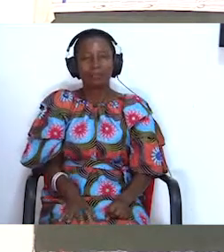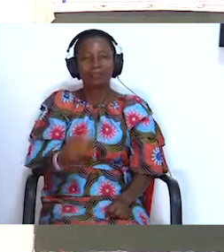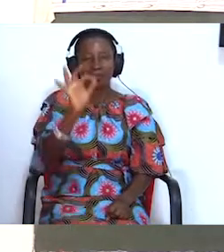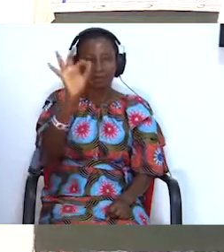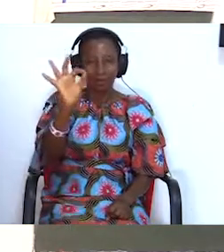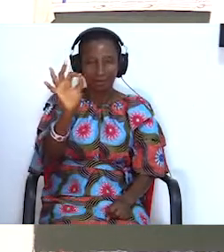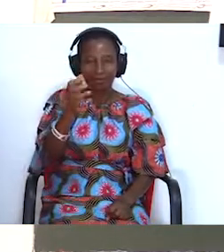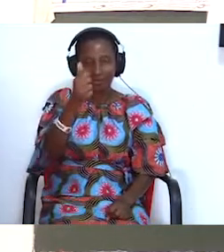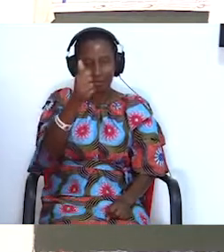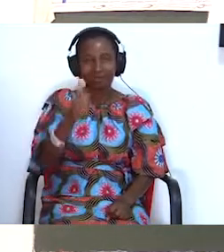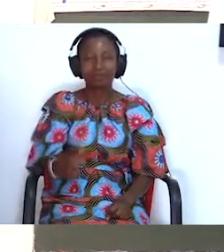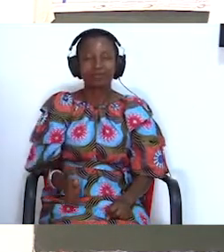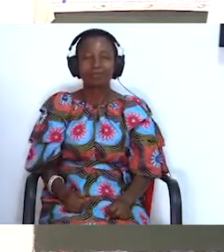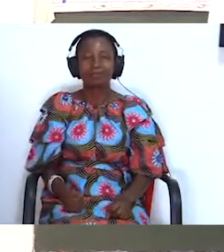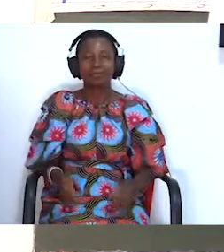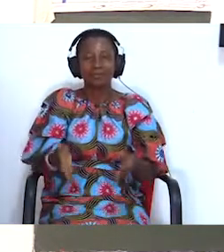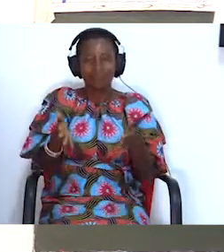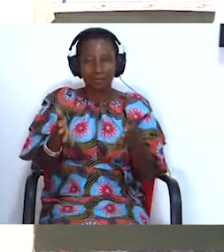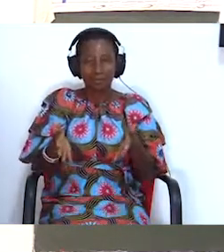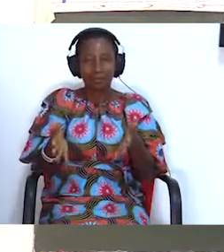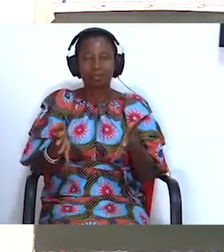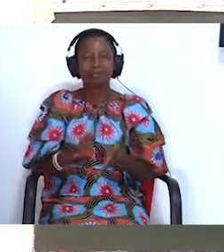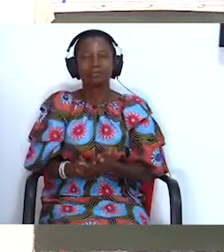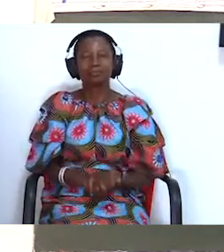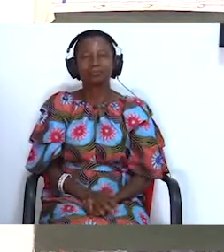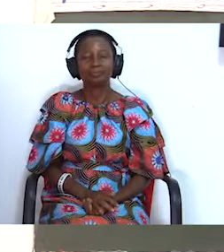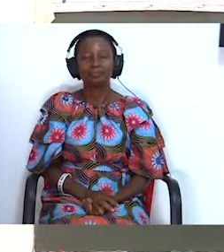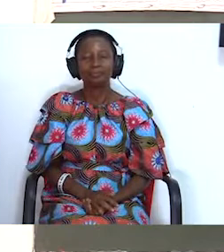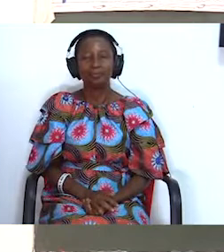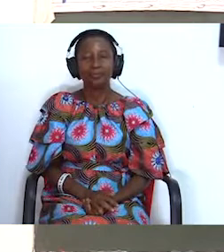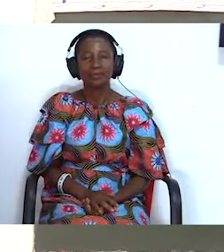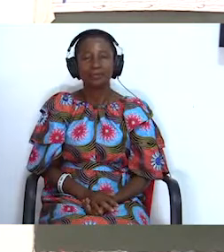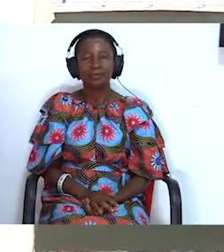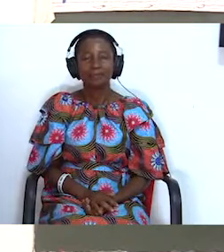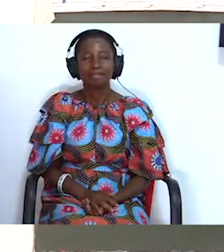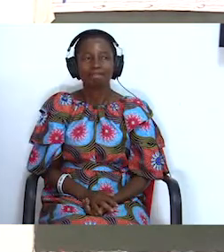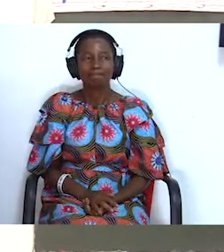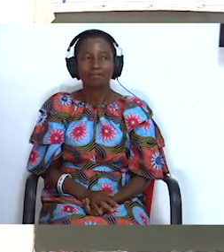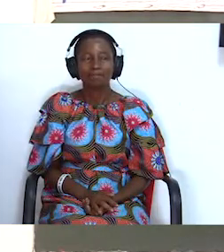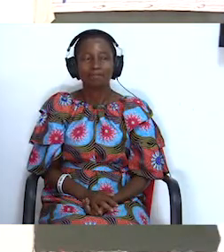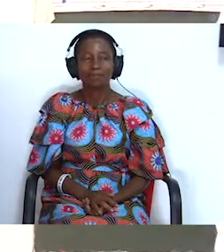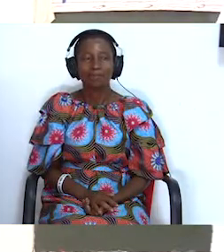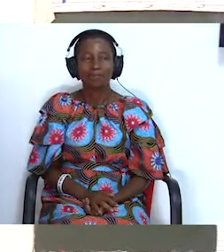hands on my arm, they're causing me alarm. Very good.